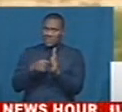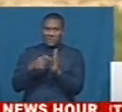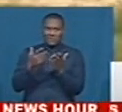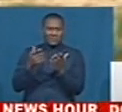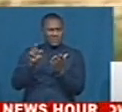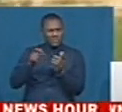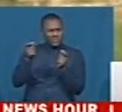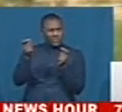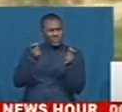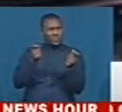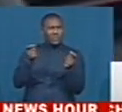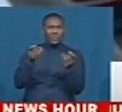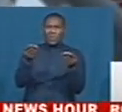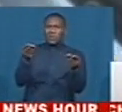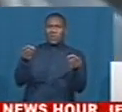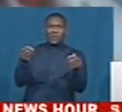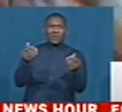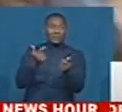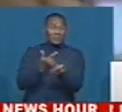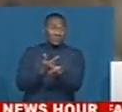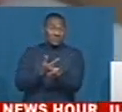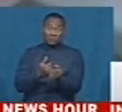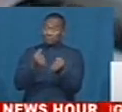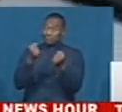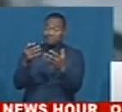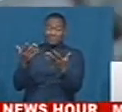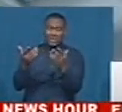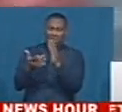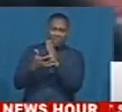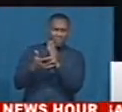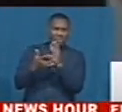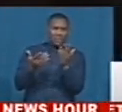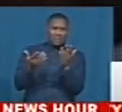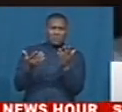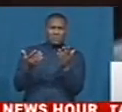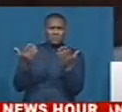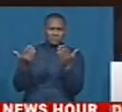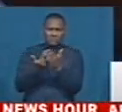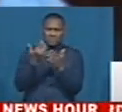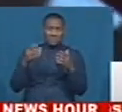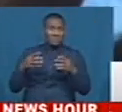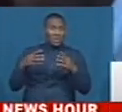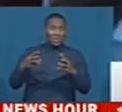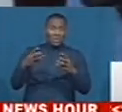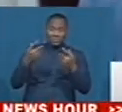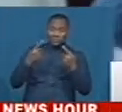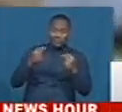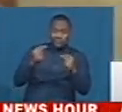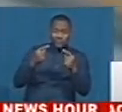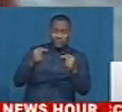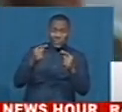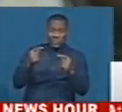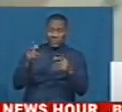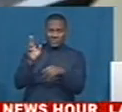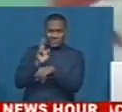modernize land administration in Ghana. A number of interventions, technologies, and new approaches were tested and